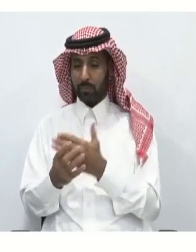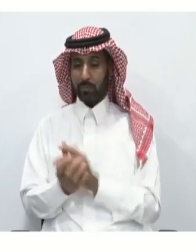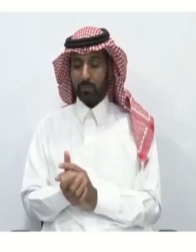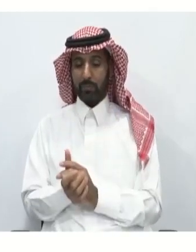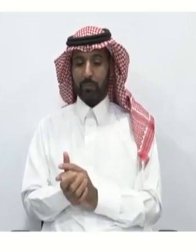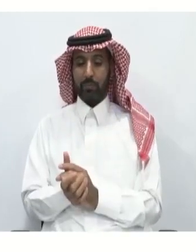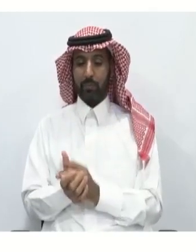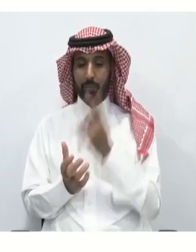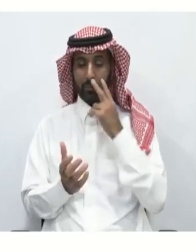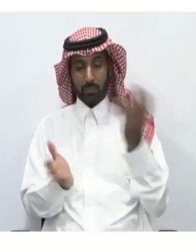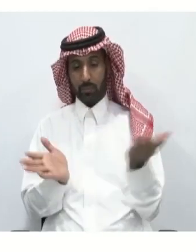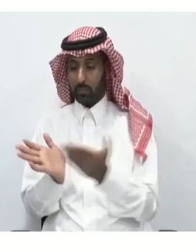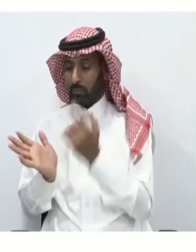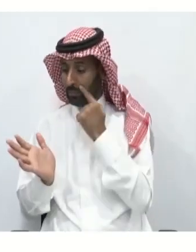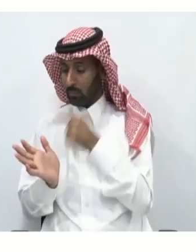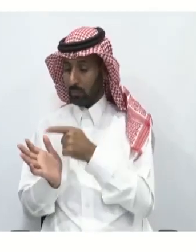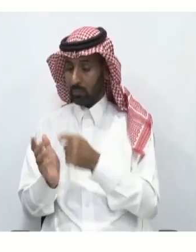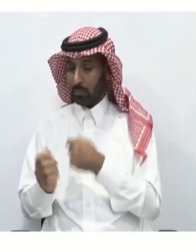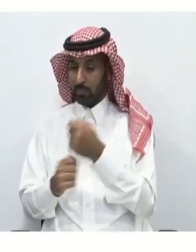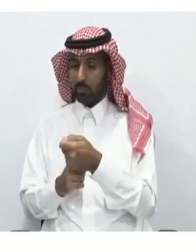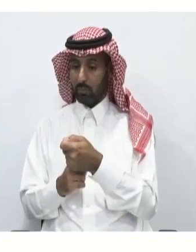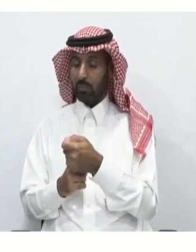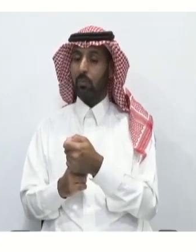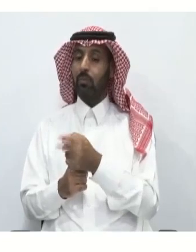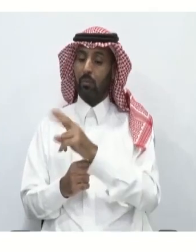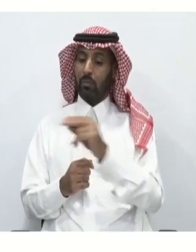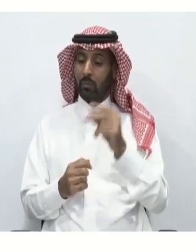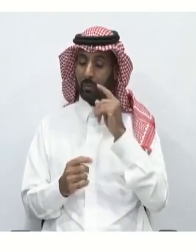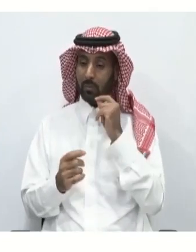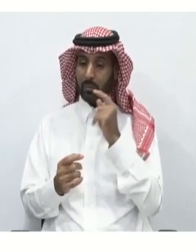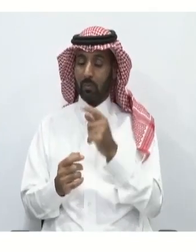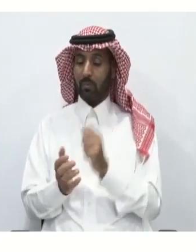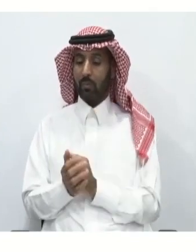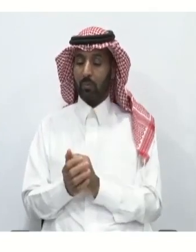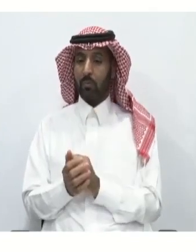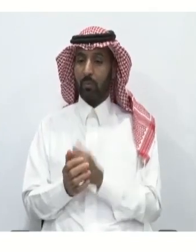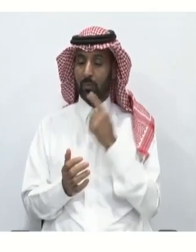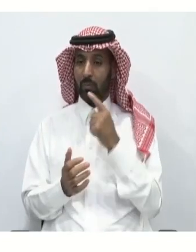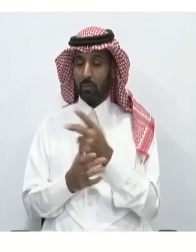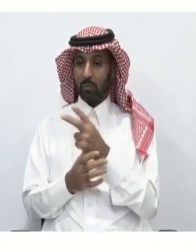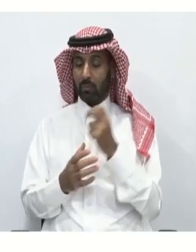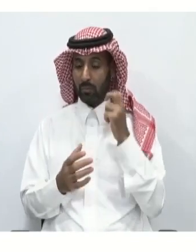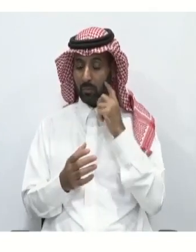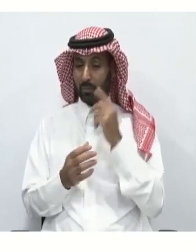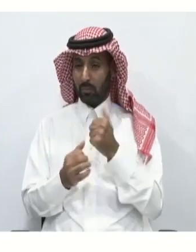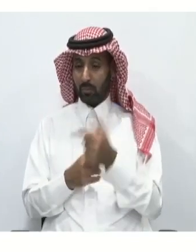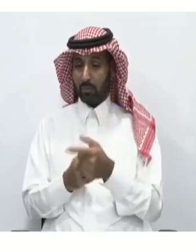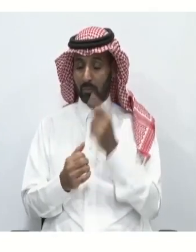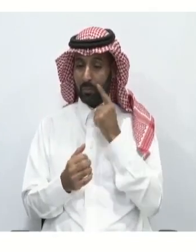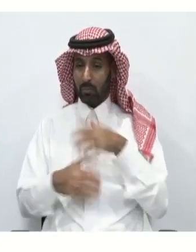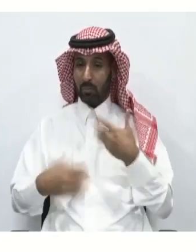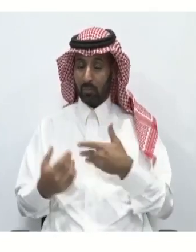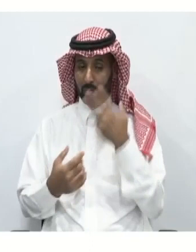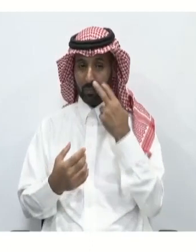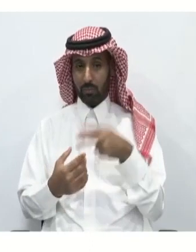resort. Guests will find that they are paying similar prices to typical resorts, but they can rest assured that they are able to enjoy